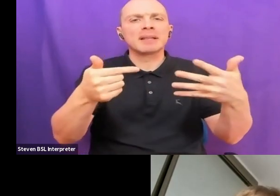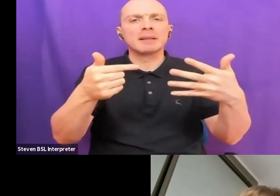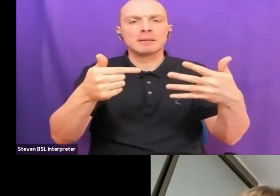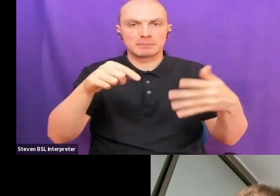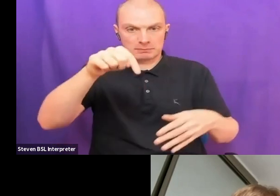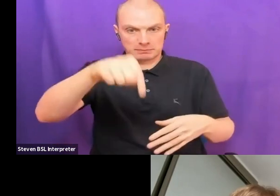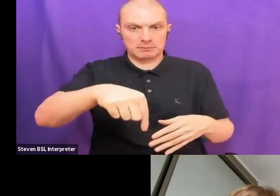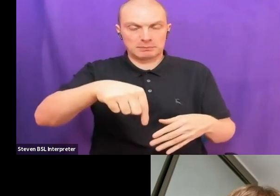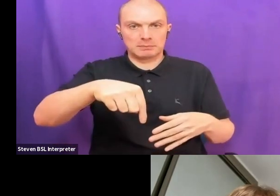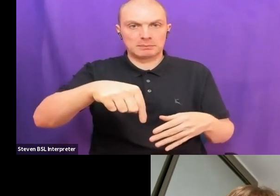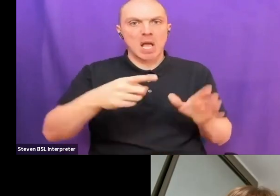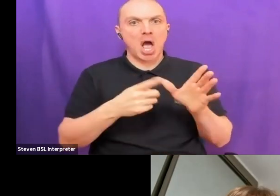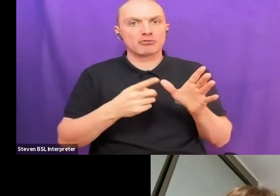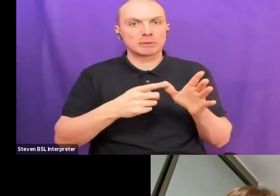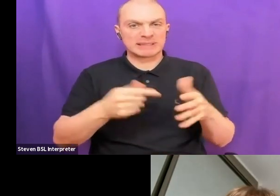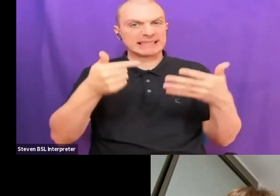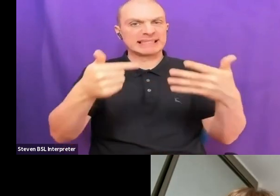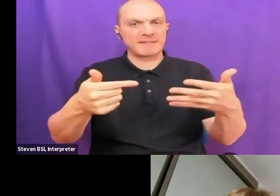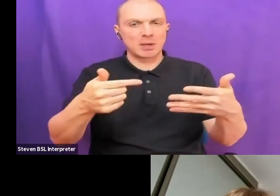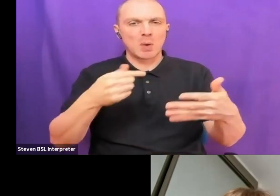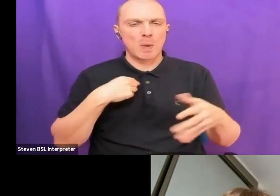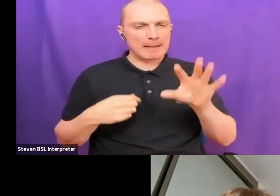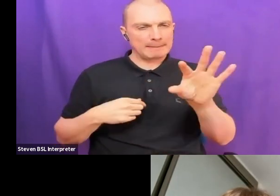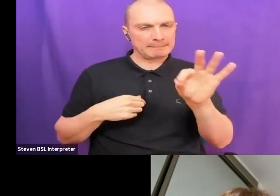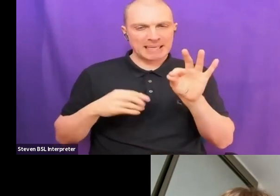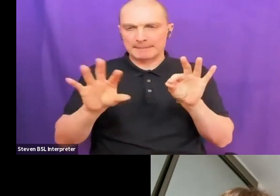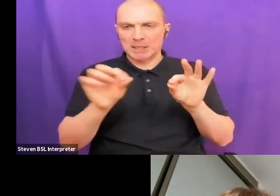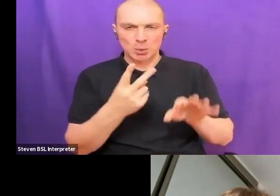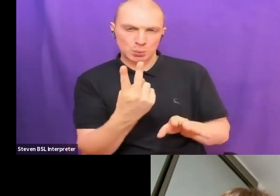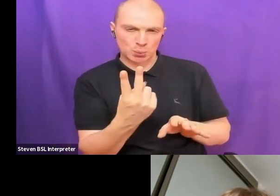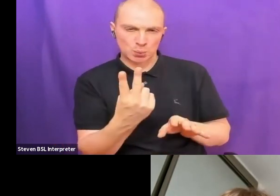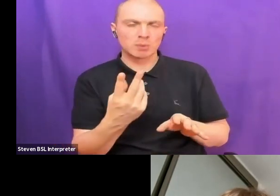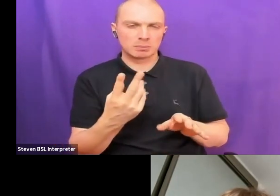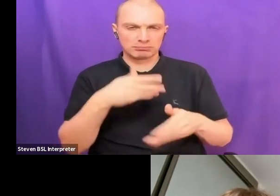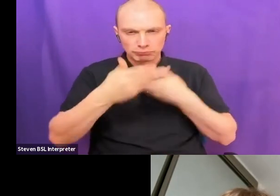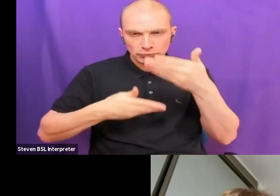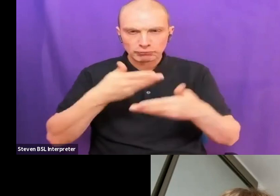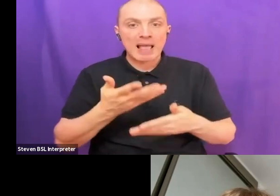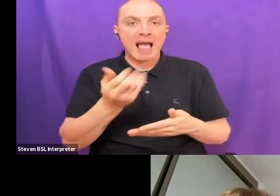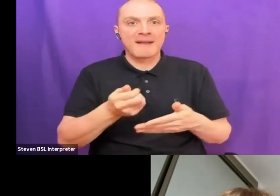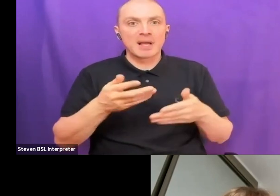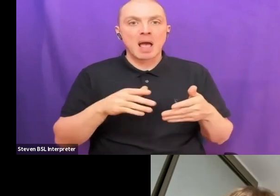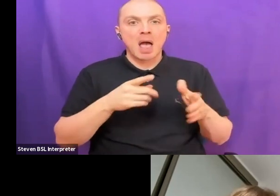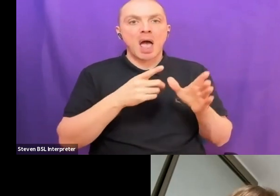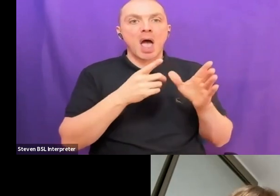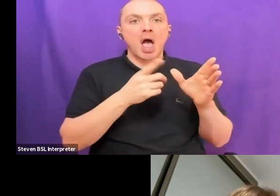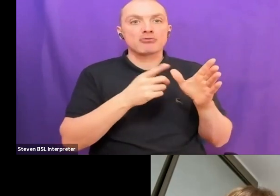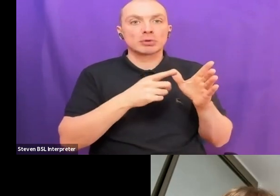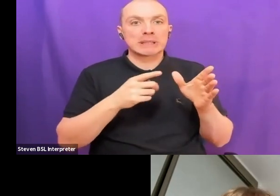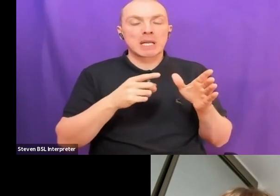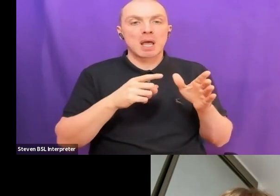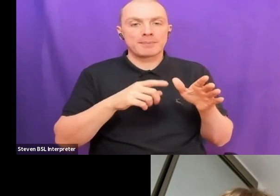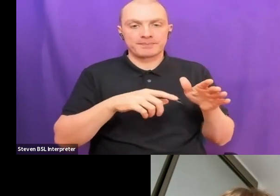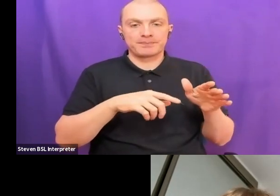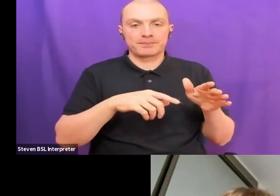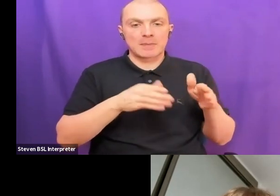so I'm only going to talk about a couple of them. There's Ardrossan Harbour, which is a £3.5 million investment following on from the